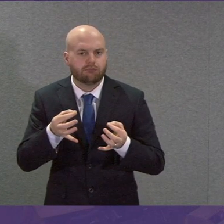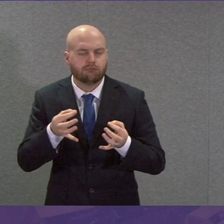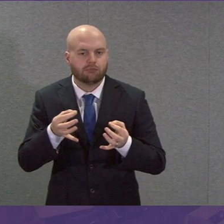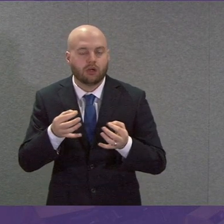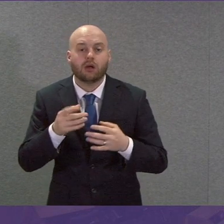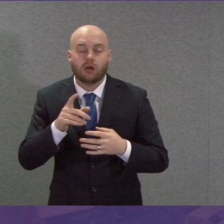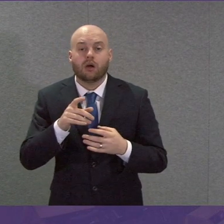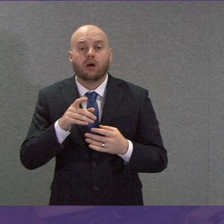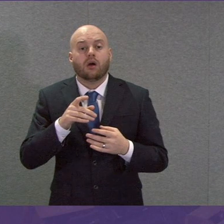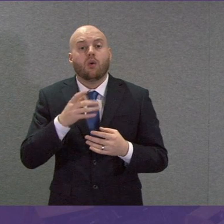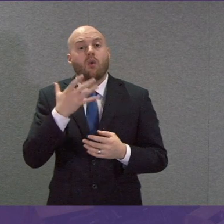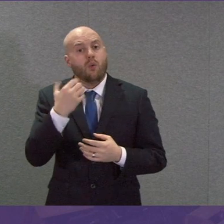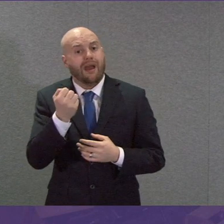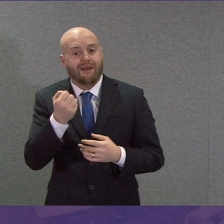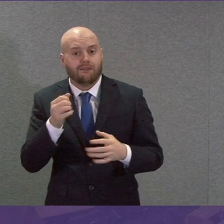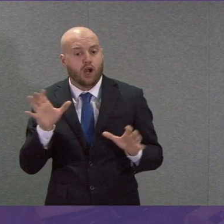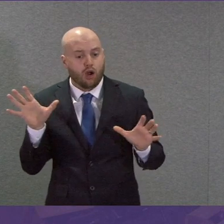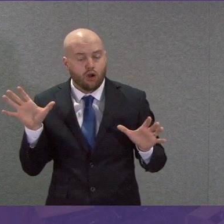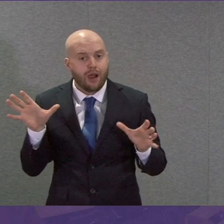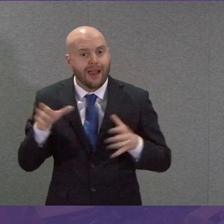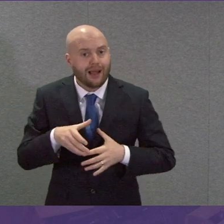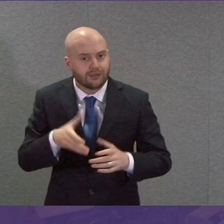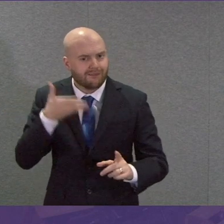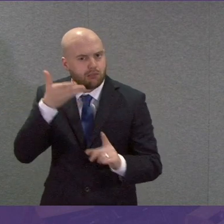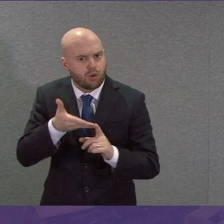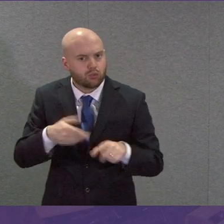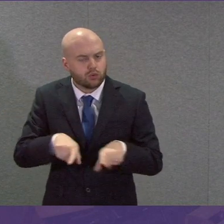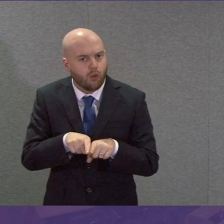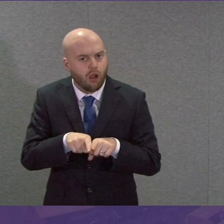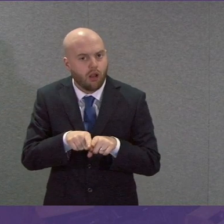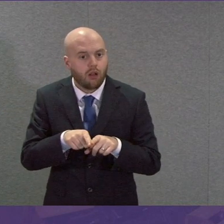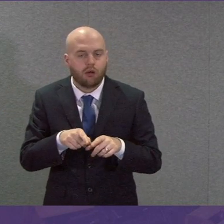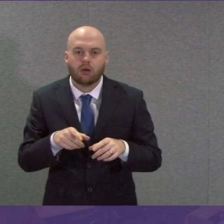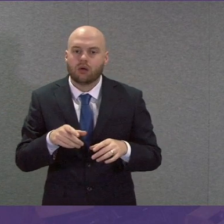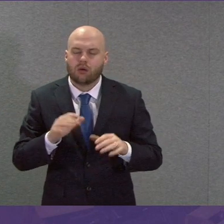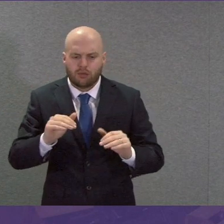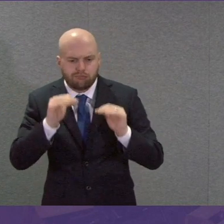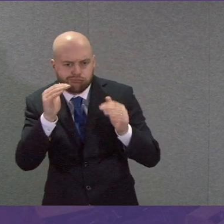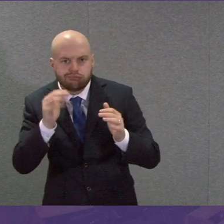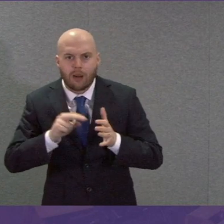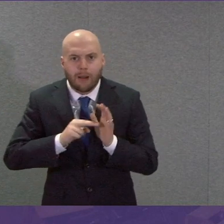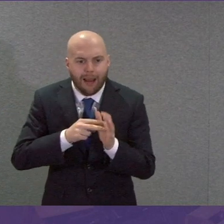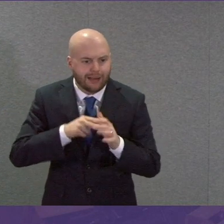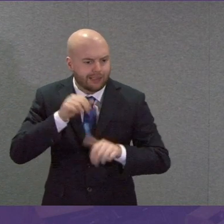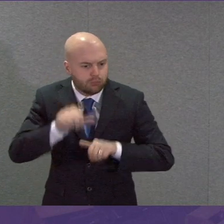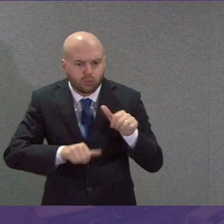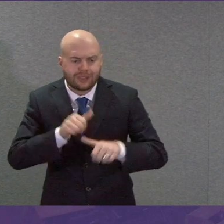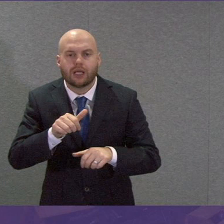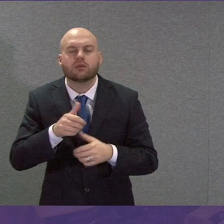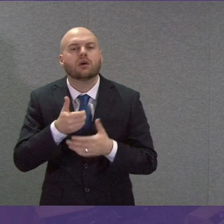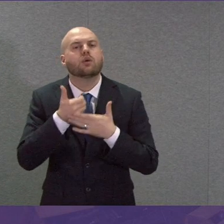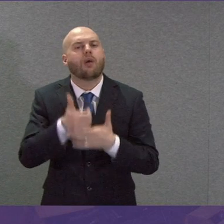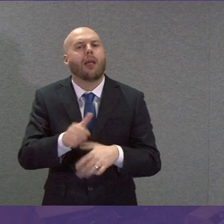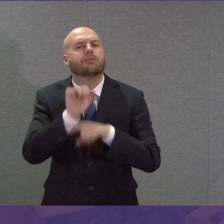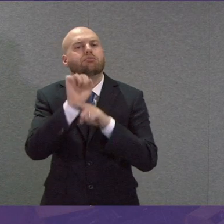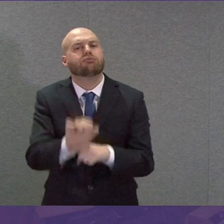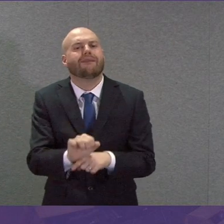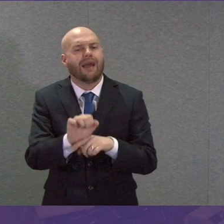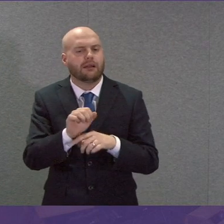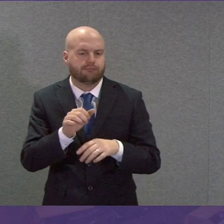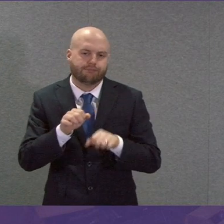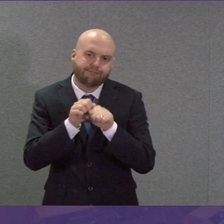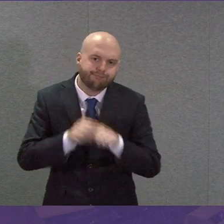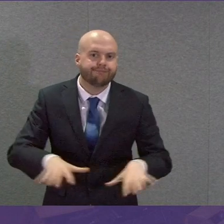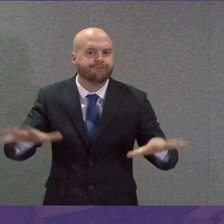approach, reflecting the closely indicated planning process established to help prevent the spread of the outbreak and combat the impact and consequences of